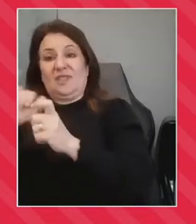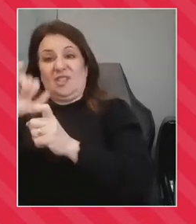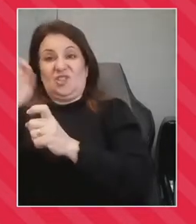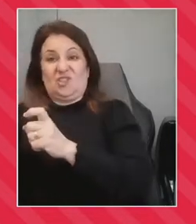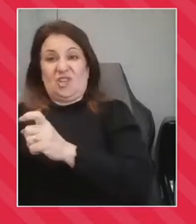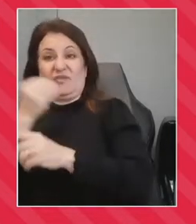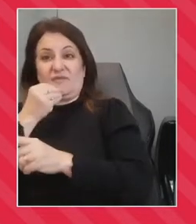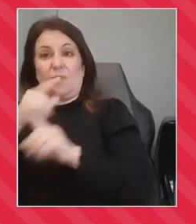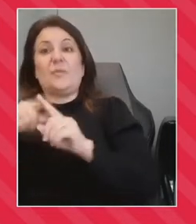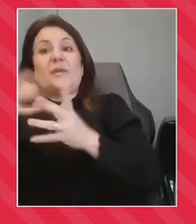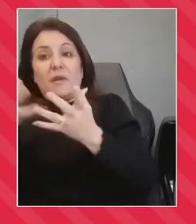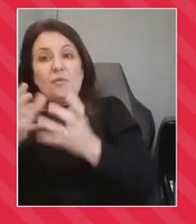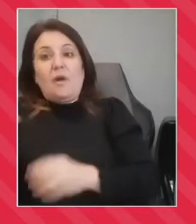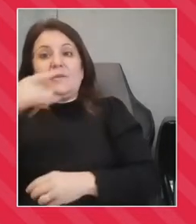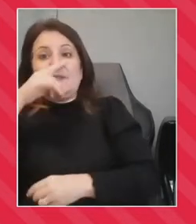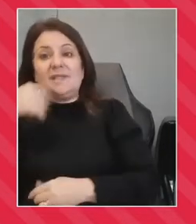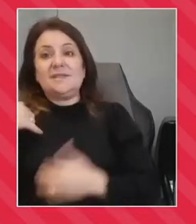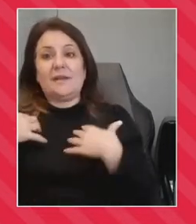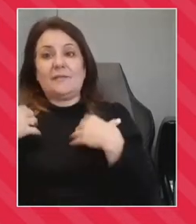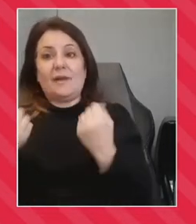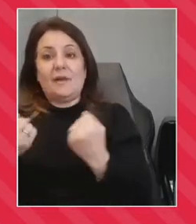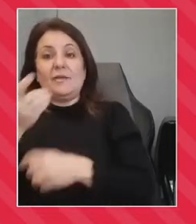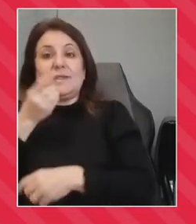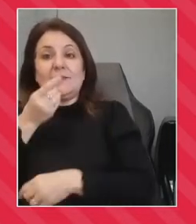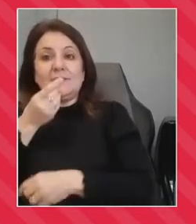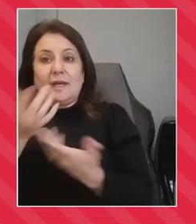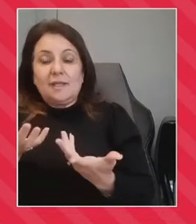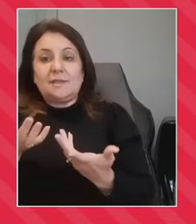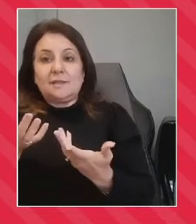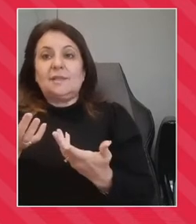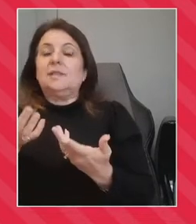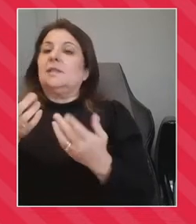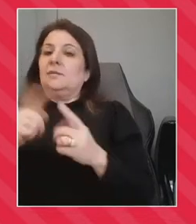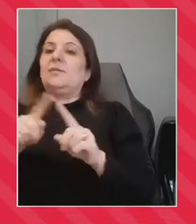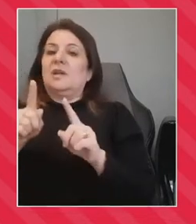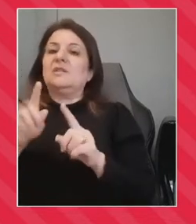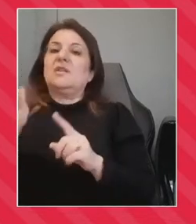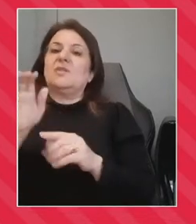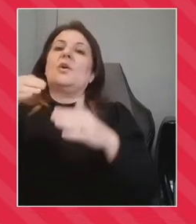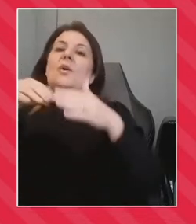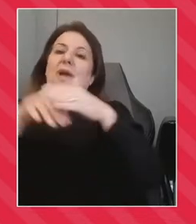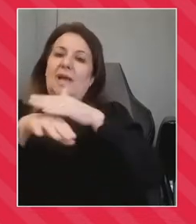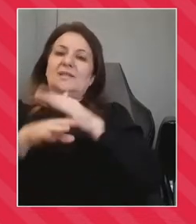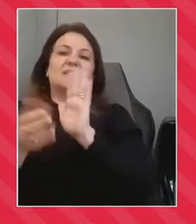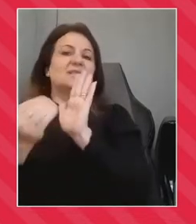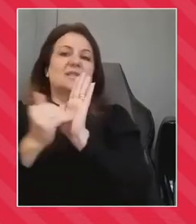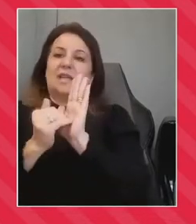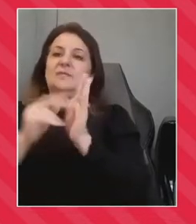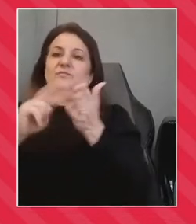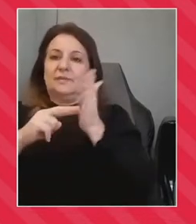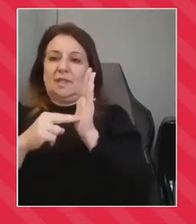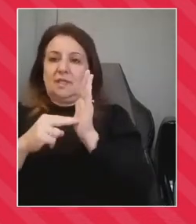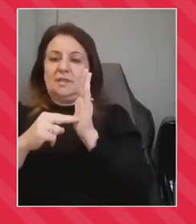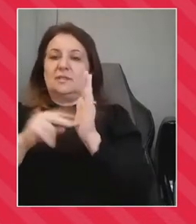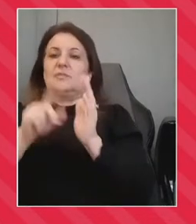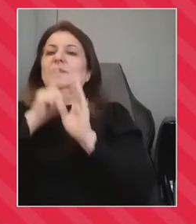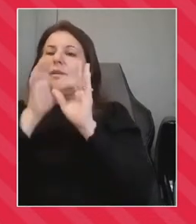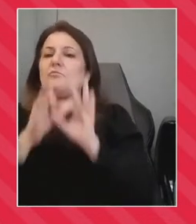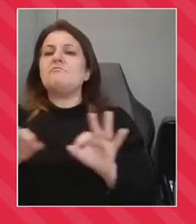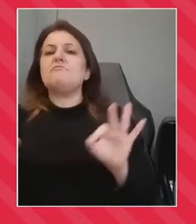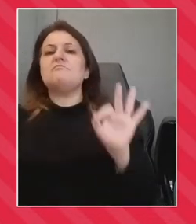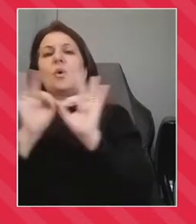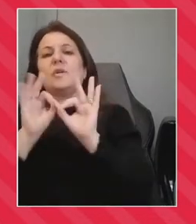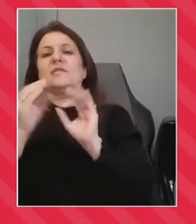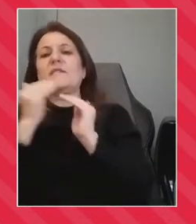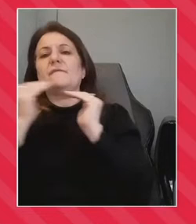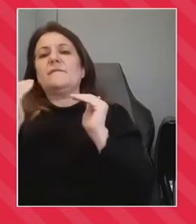healthy diet. And so this is all to say that I think access, as you've laid out in this definition, is essential to food equity. And